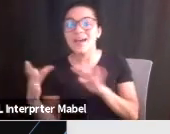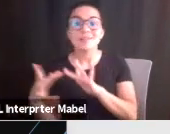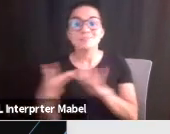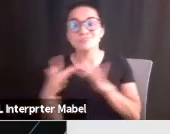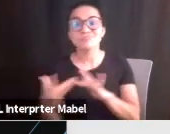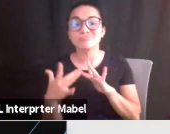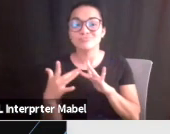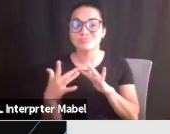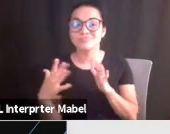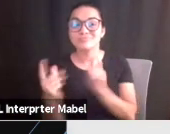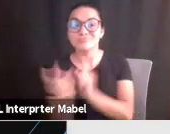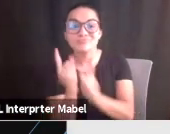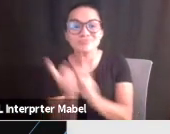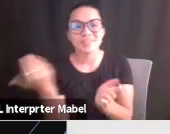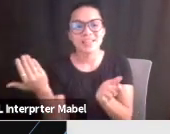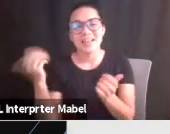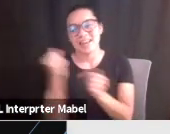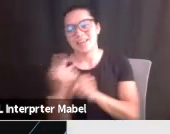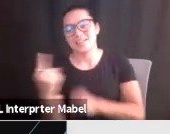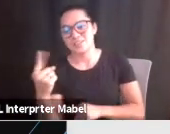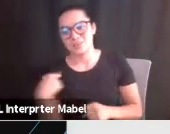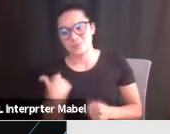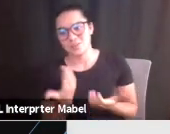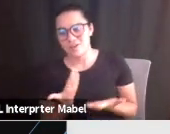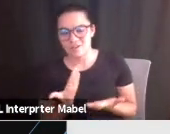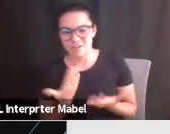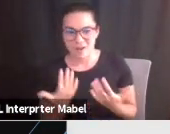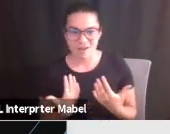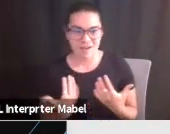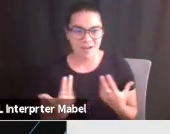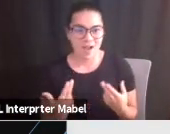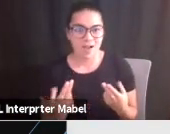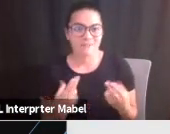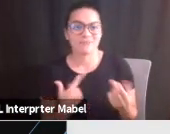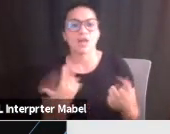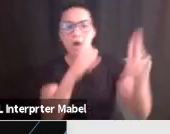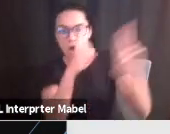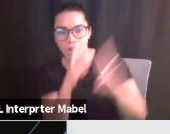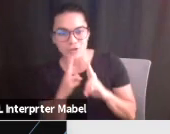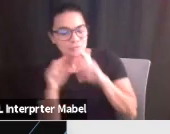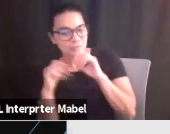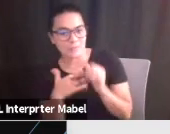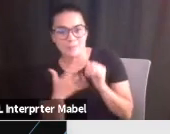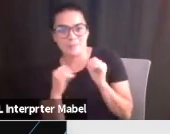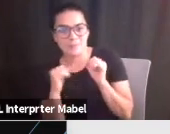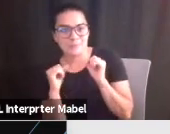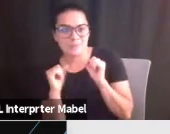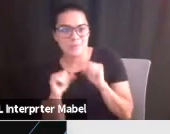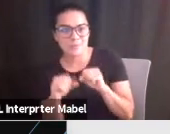These are the spaces that we are very honored to host and hold it for you. So thank you once again, everyone, for being here.